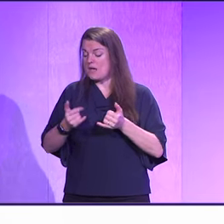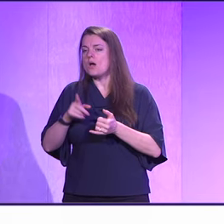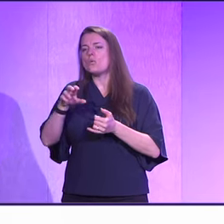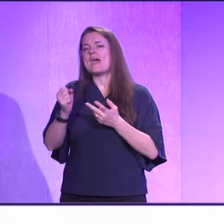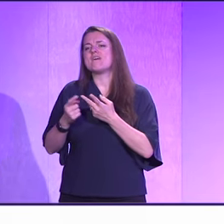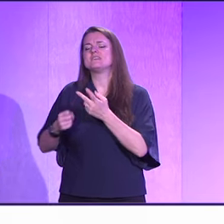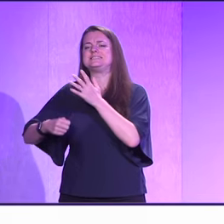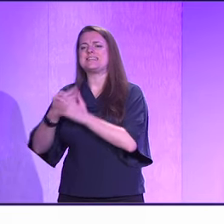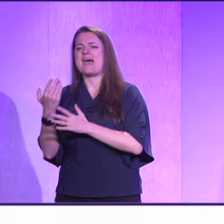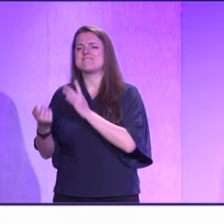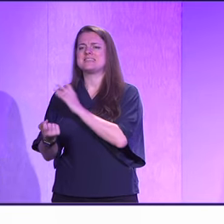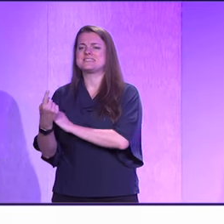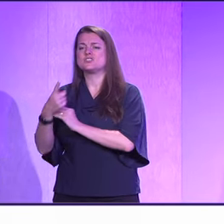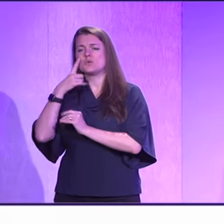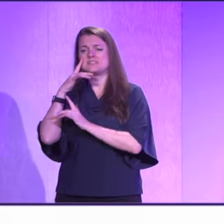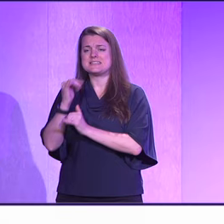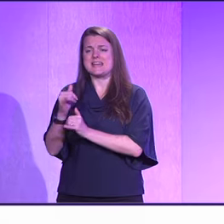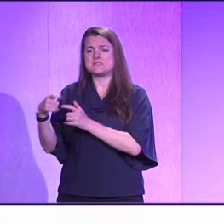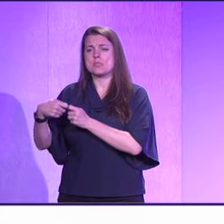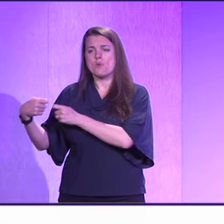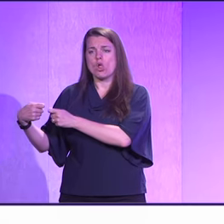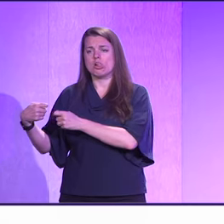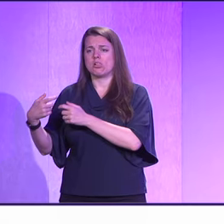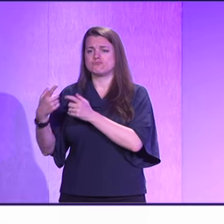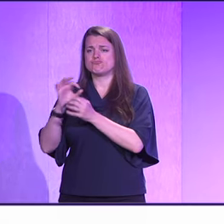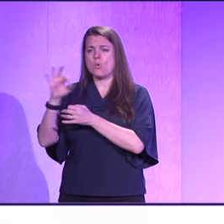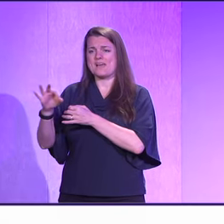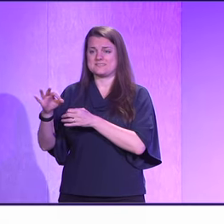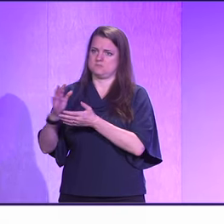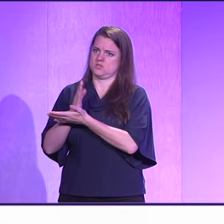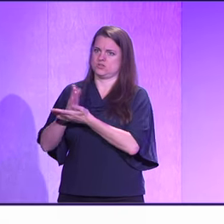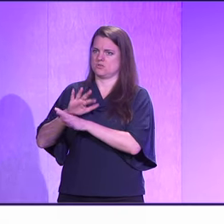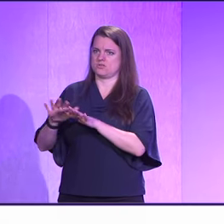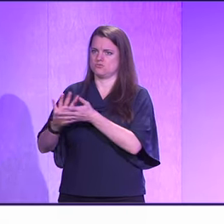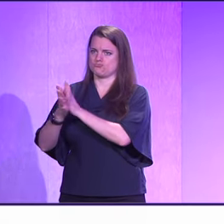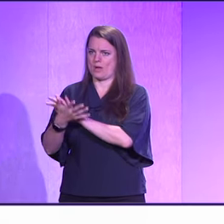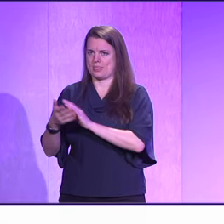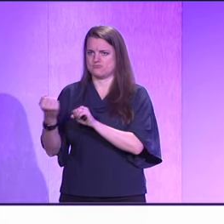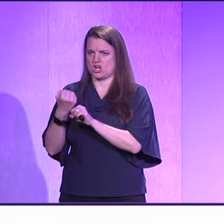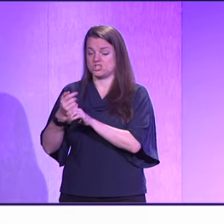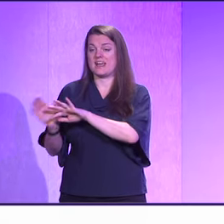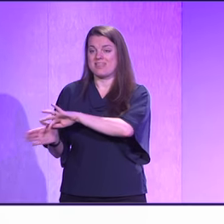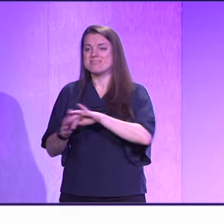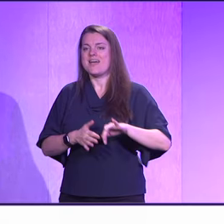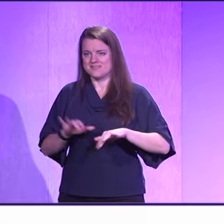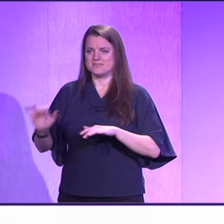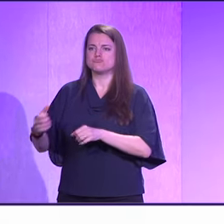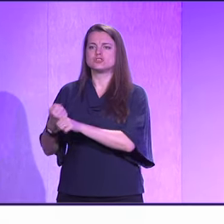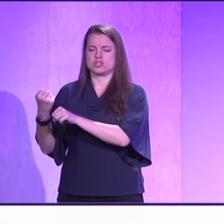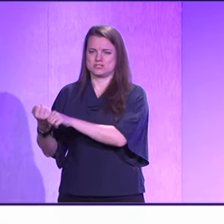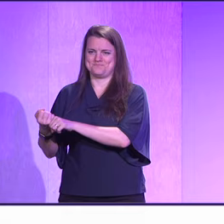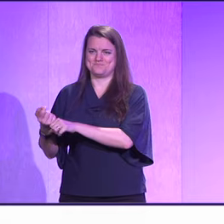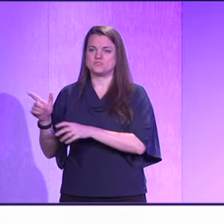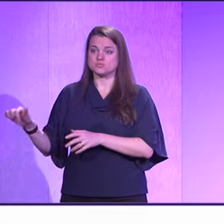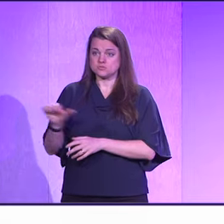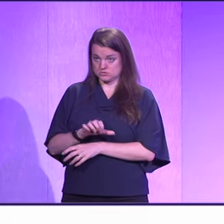dev instance where you can test your pull requests and make sure they're not going to destroy the production thing. And then there's a real production thing. Same with cloud accounts, you should be able to click